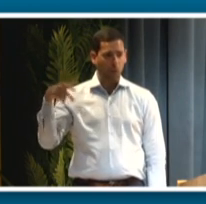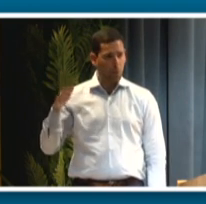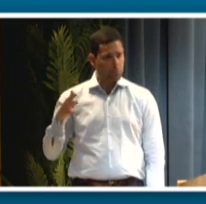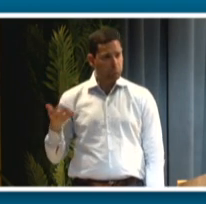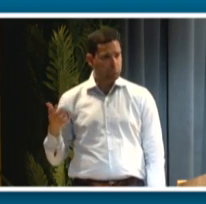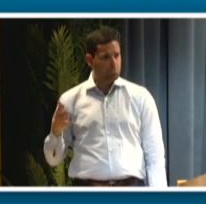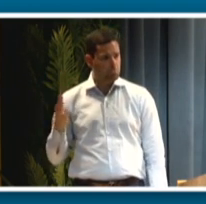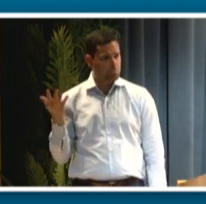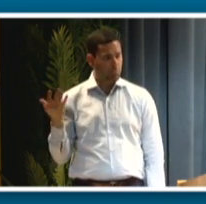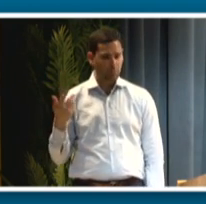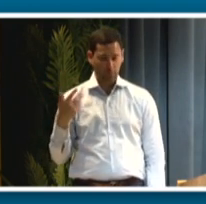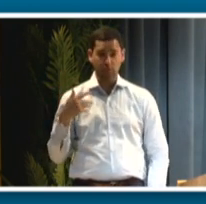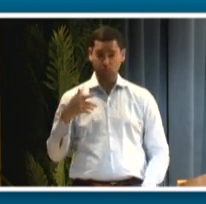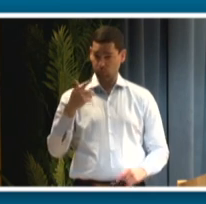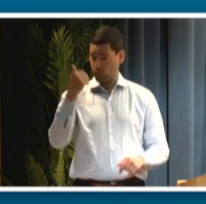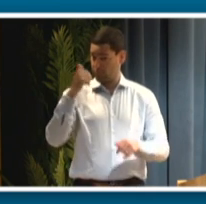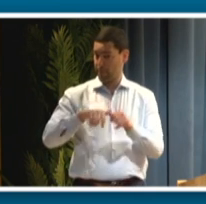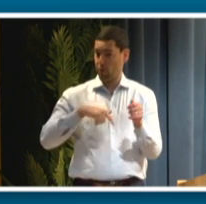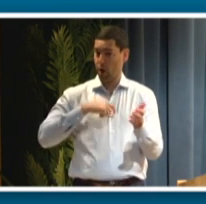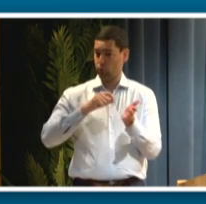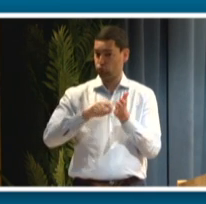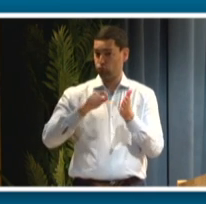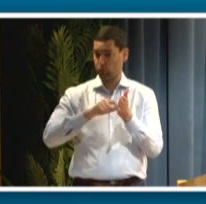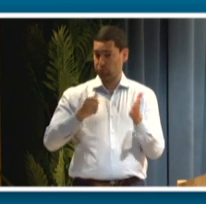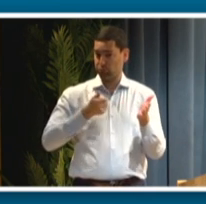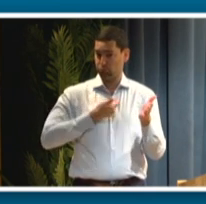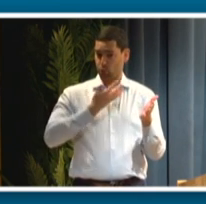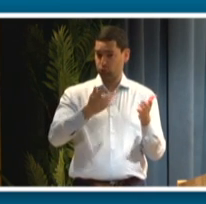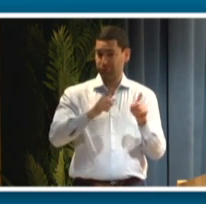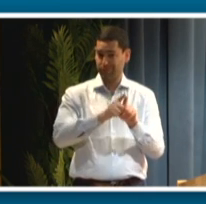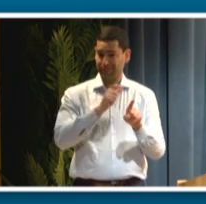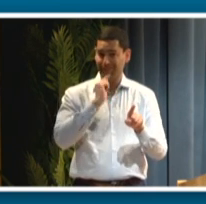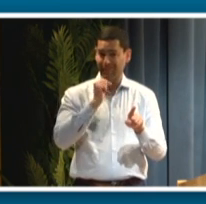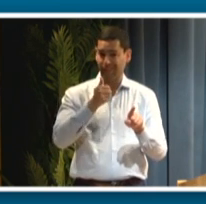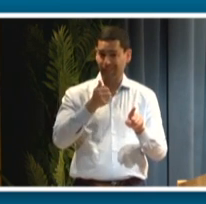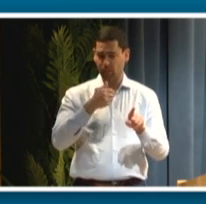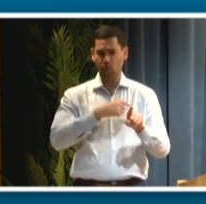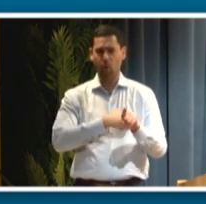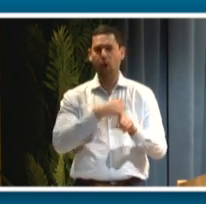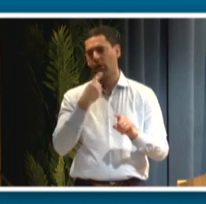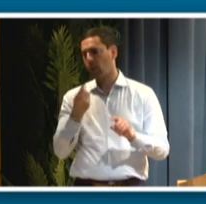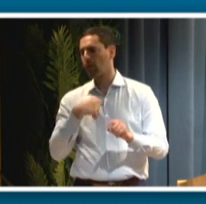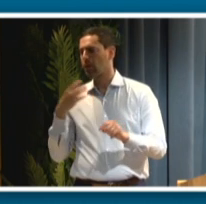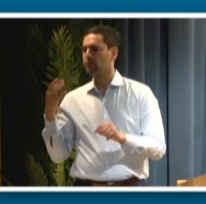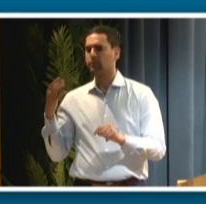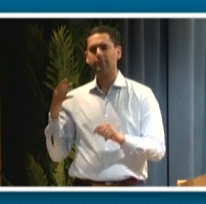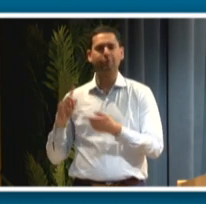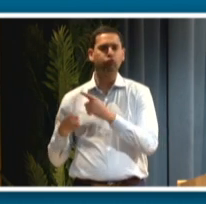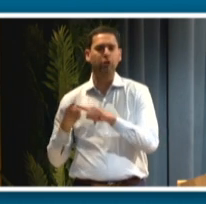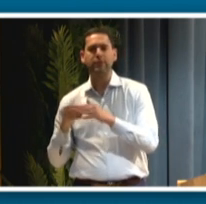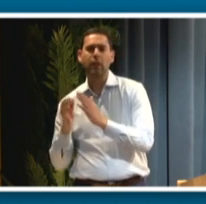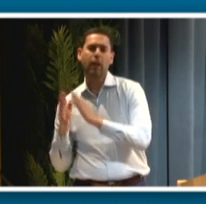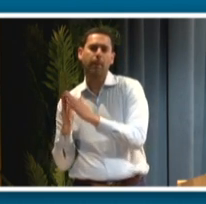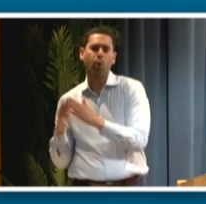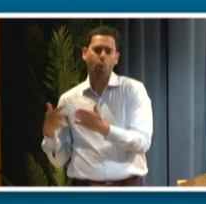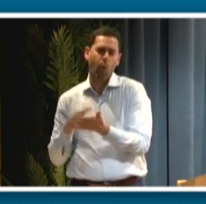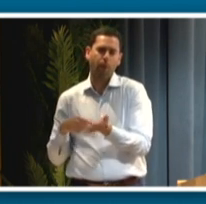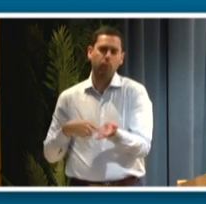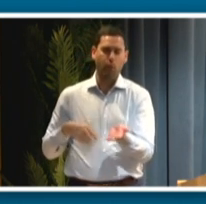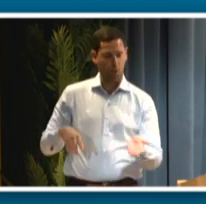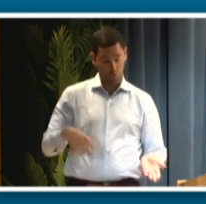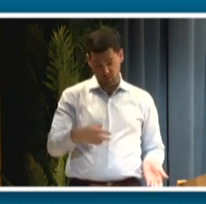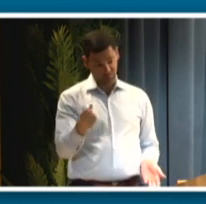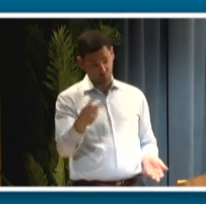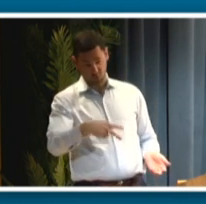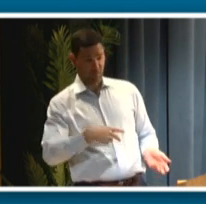I started writing poetry as a 10-year-old, you know what it is to tell your homeboys in the neighborhood, like, yo, this is what I'm doing, right? And they're like, all right, well, if that's what you're doing, then